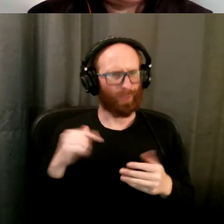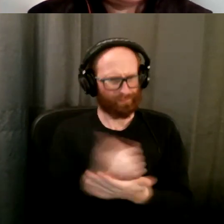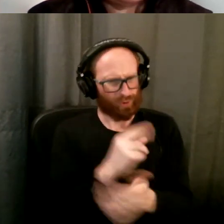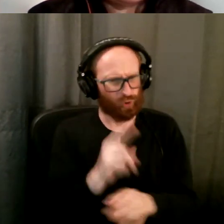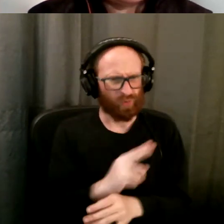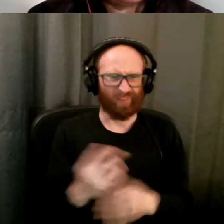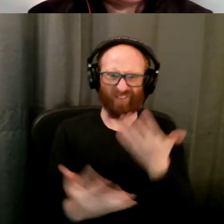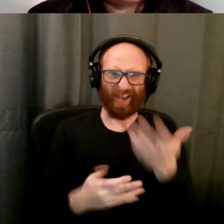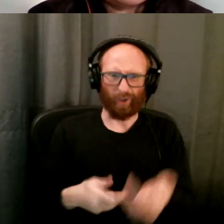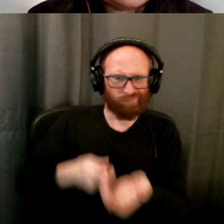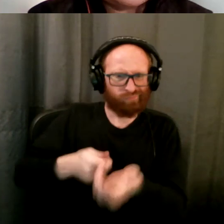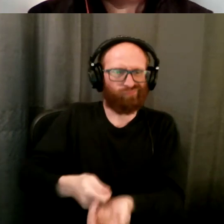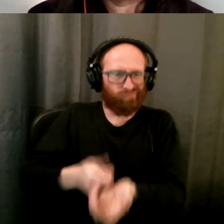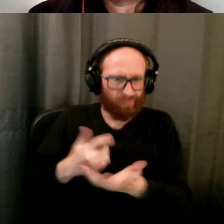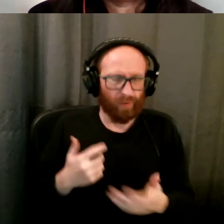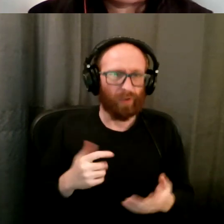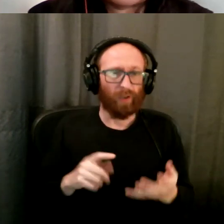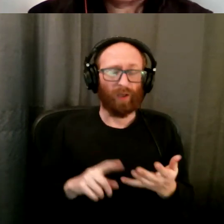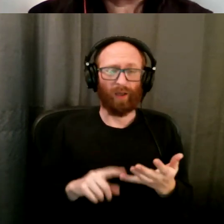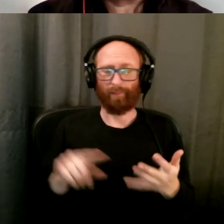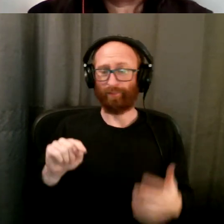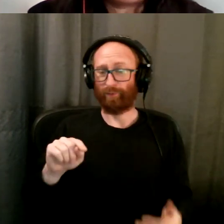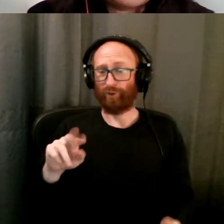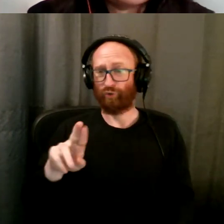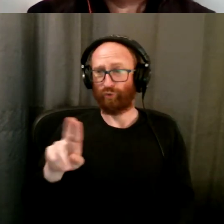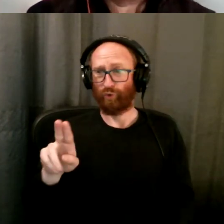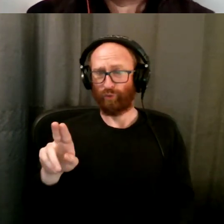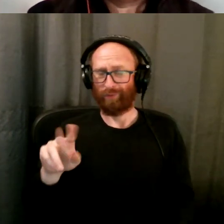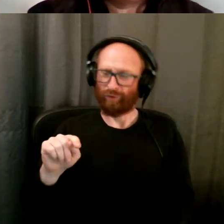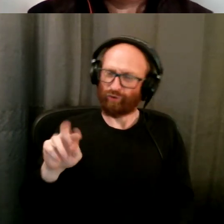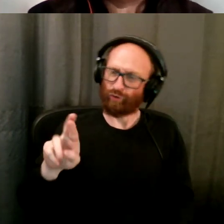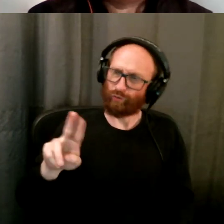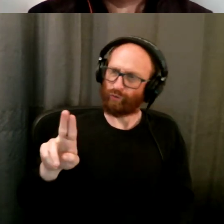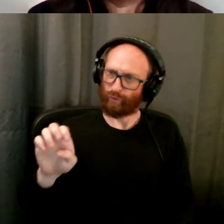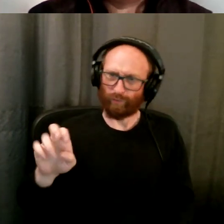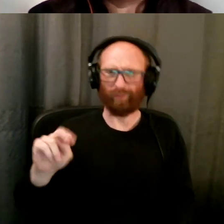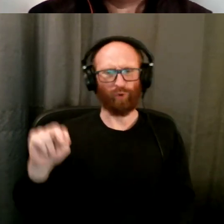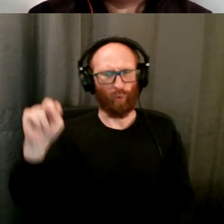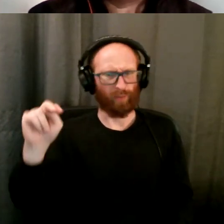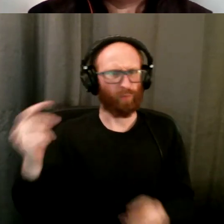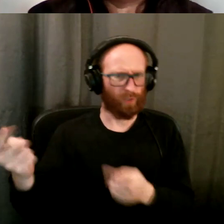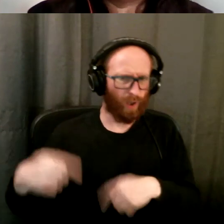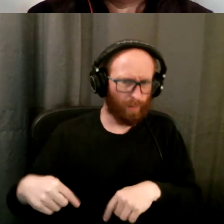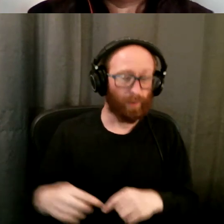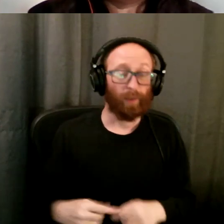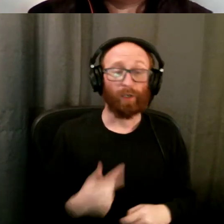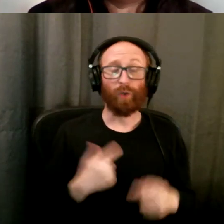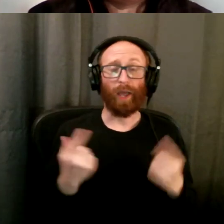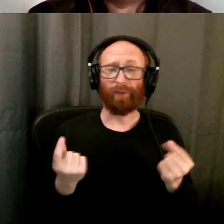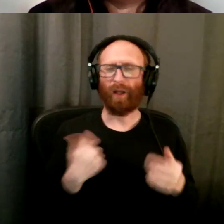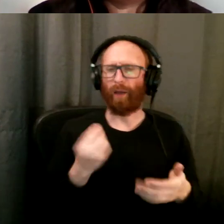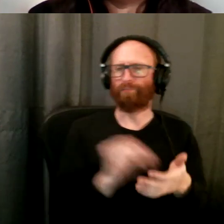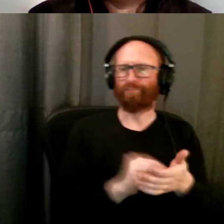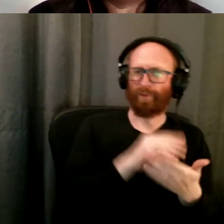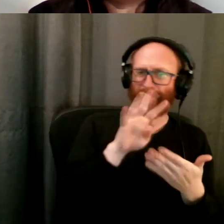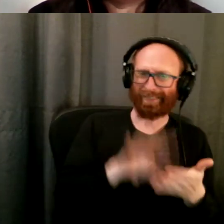I would have True North come in. So what I did is just got them on the schedule. And by the end of the